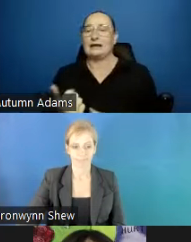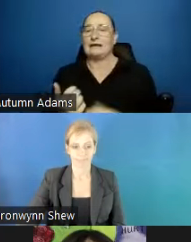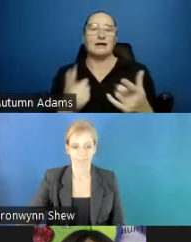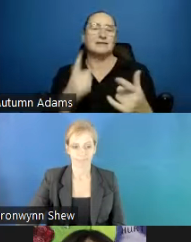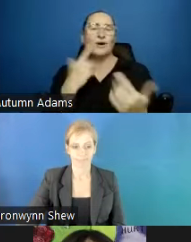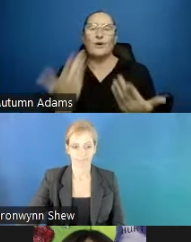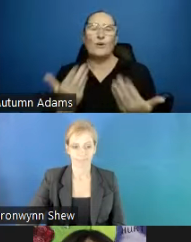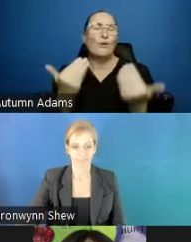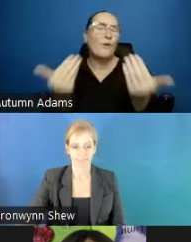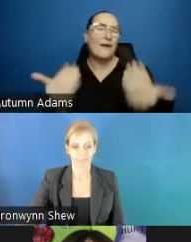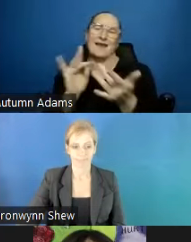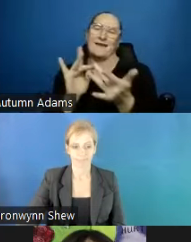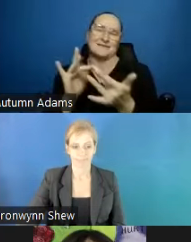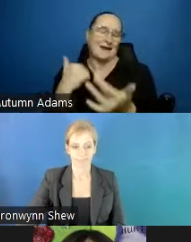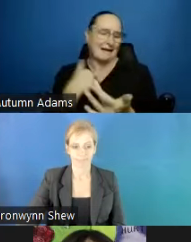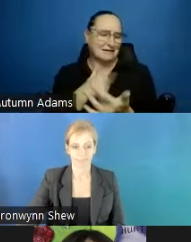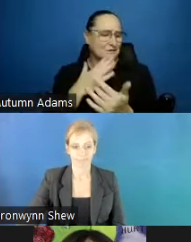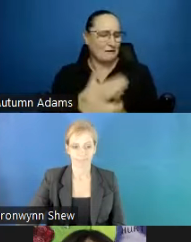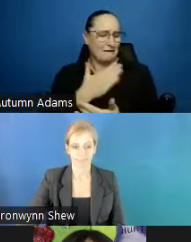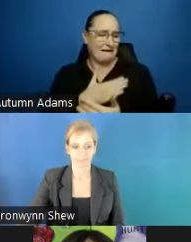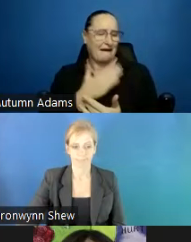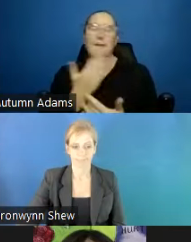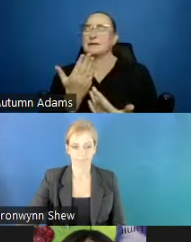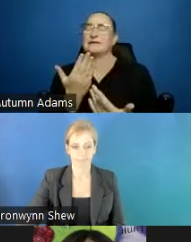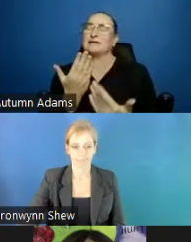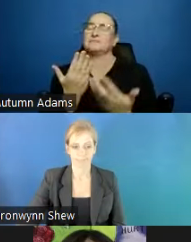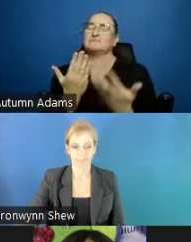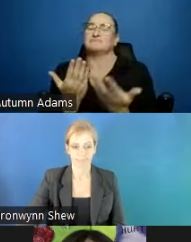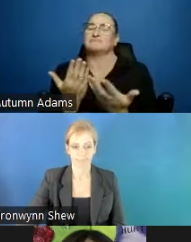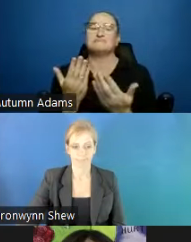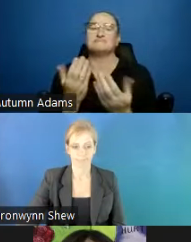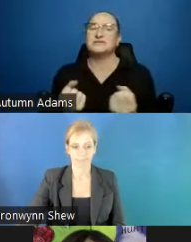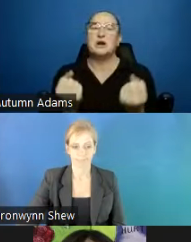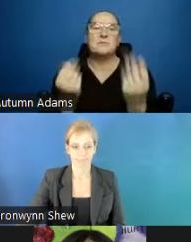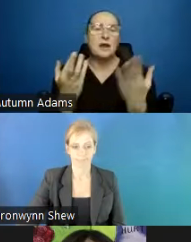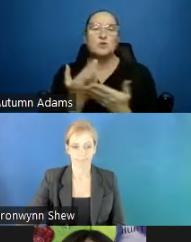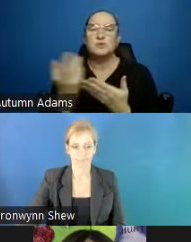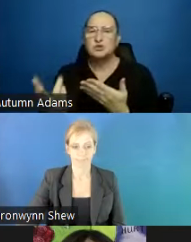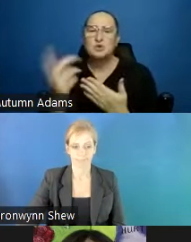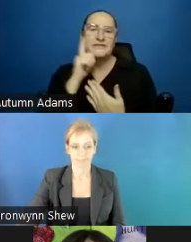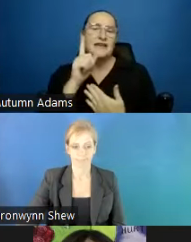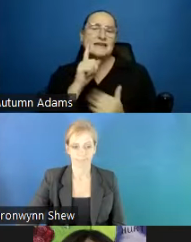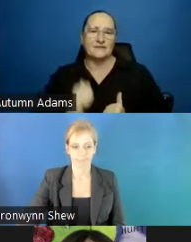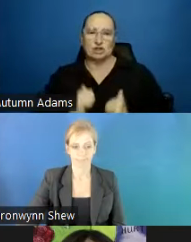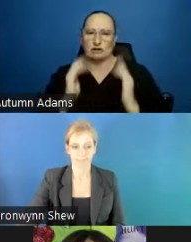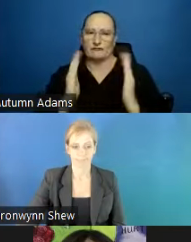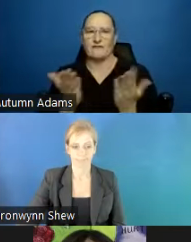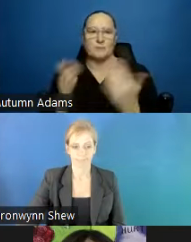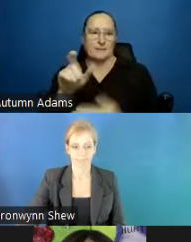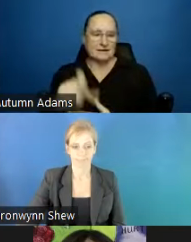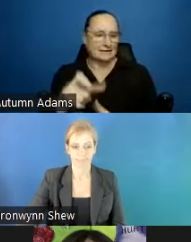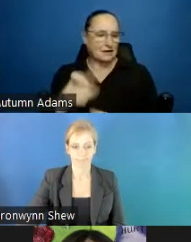and contact us. We are happy to provide as many resources and benefits that deaf survivors may need. We partner